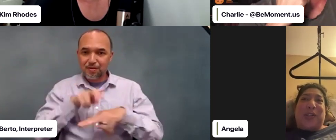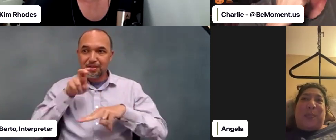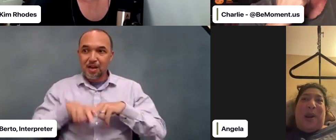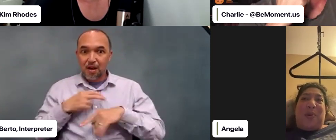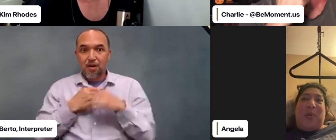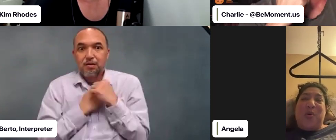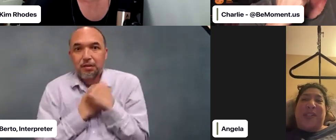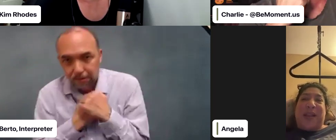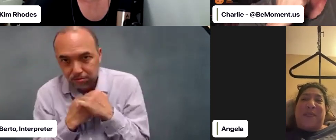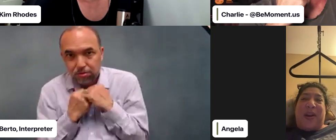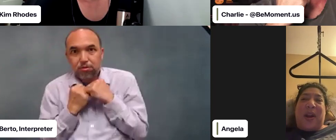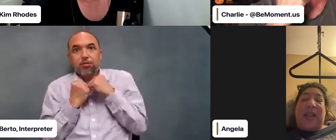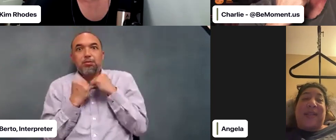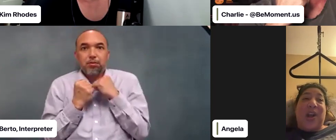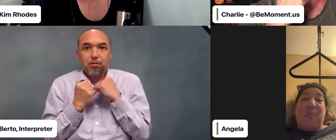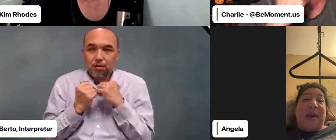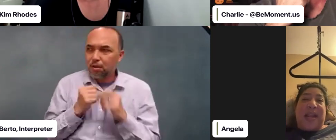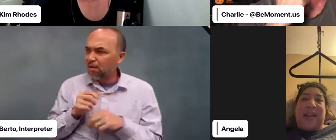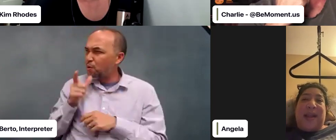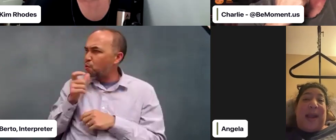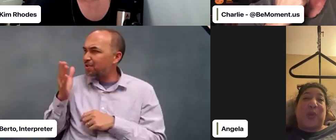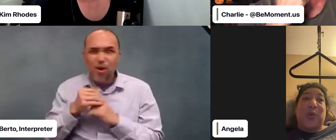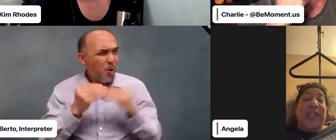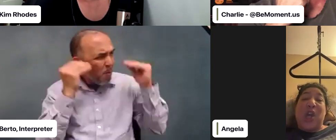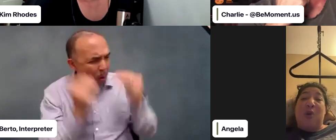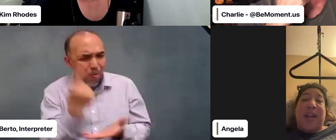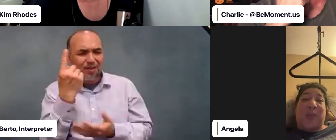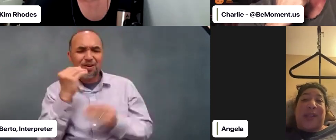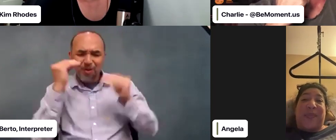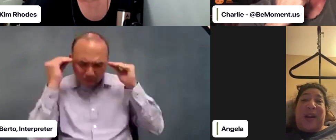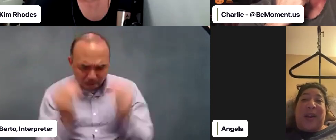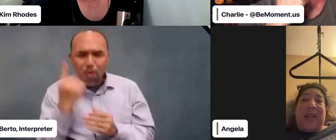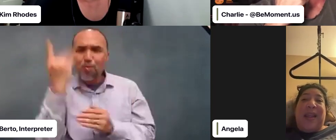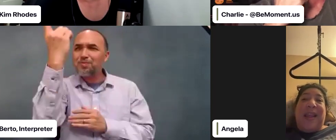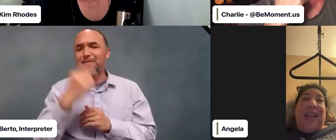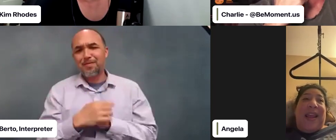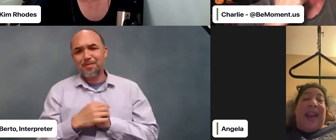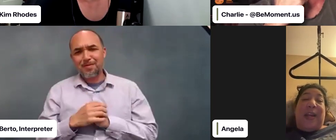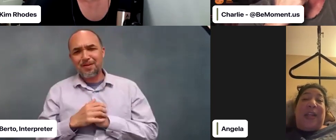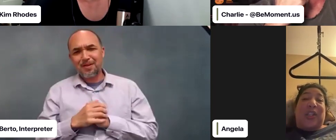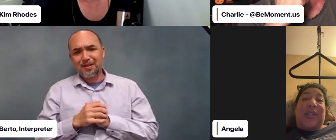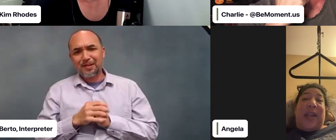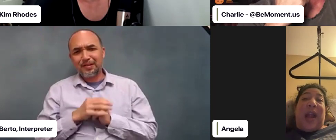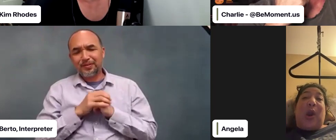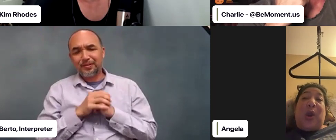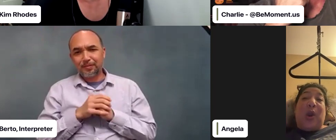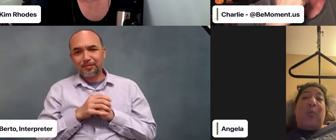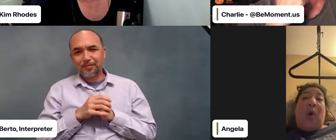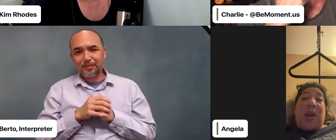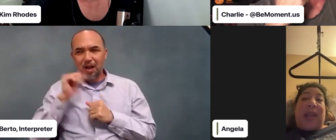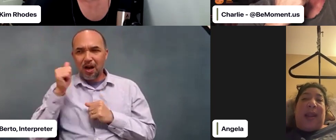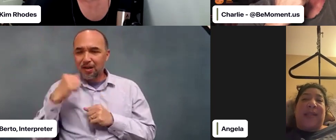"What is the problem? Who was up there?" I said, "Nobody. Absolutely nobody was up there." And she's like, "I